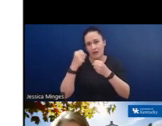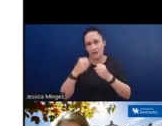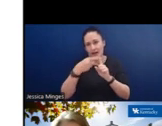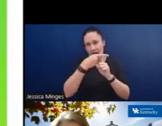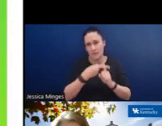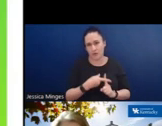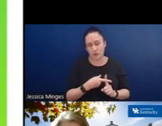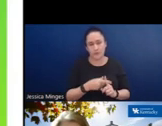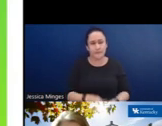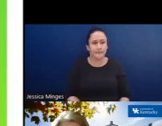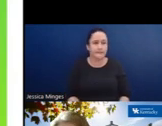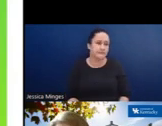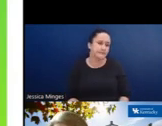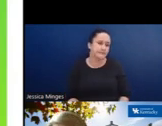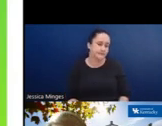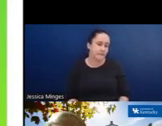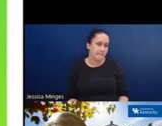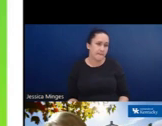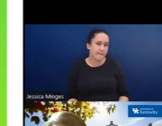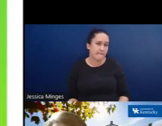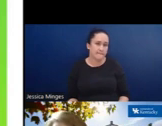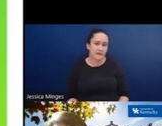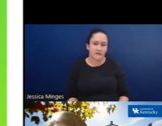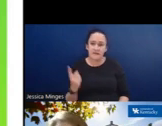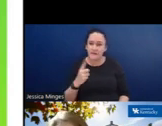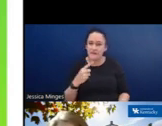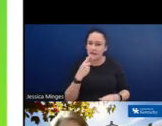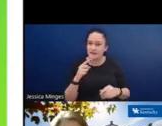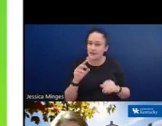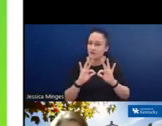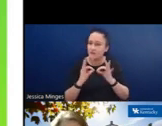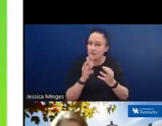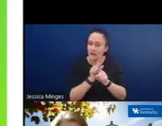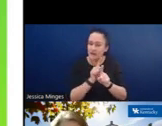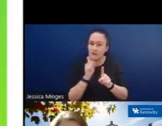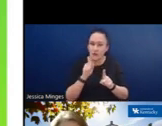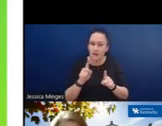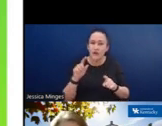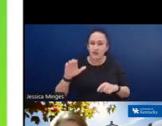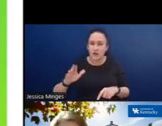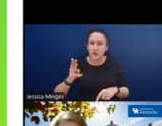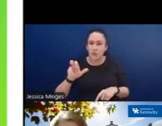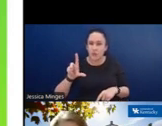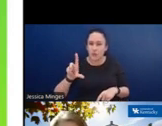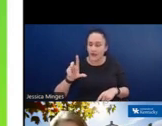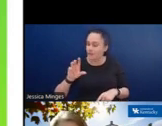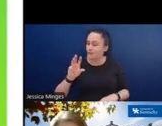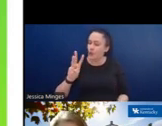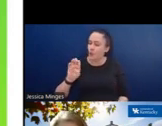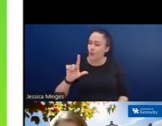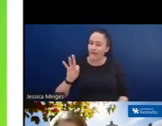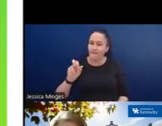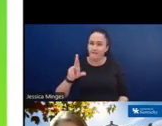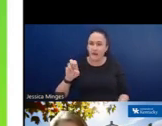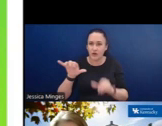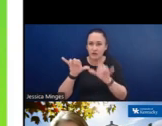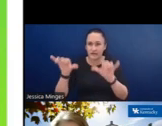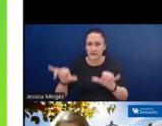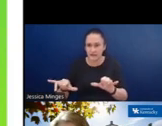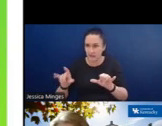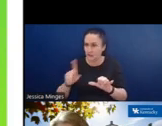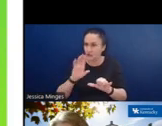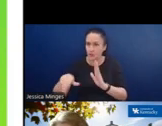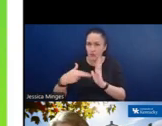have in the chat that someone says that they are a family mentor in the child welfare system, and their role is so vital to these families and